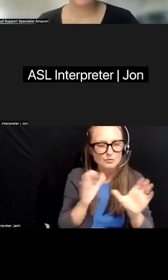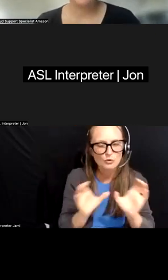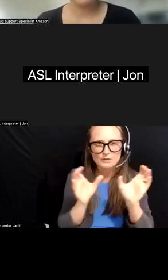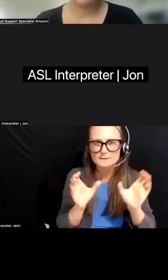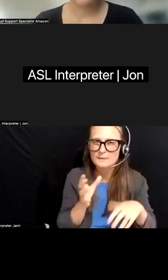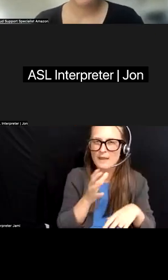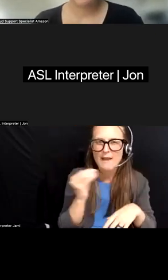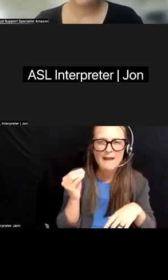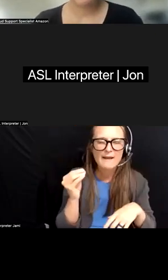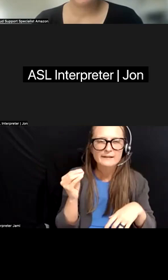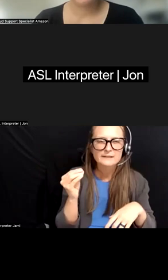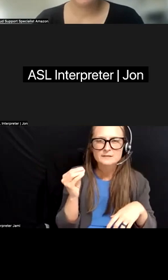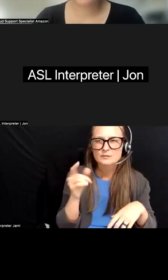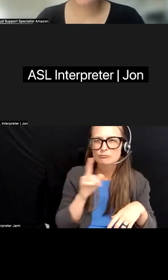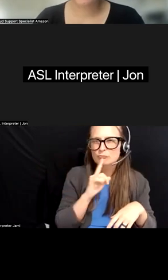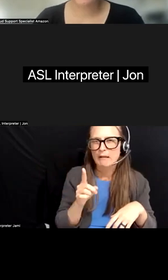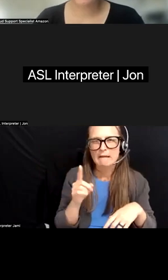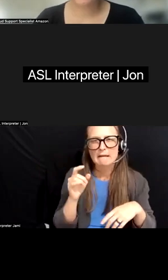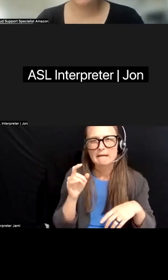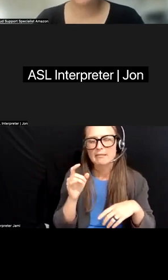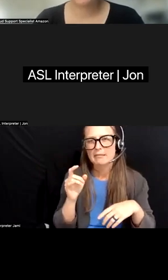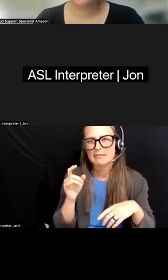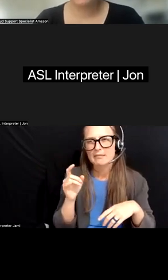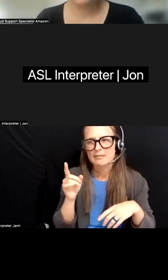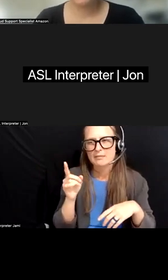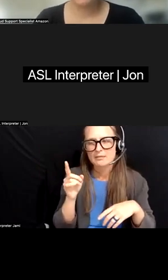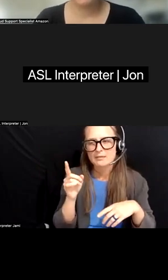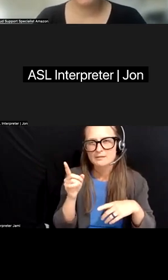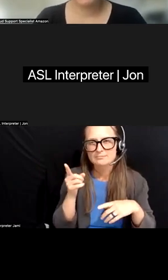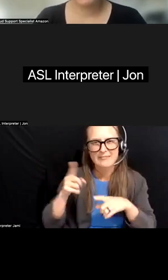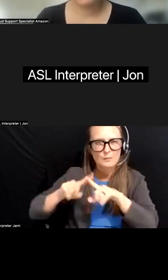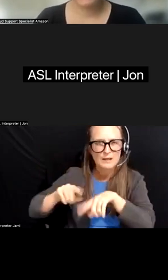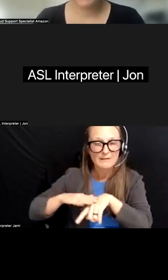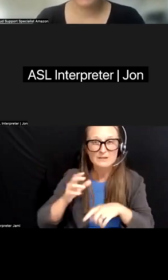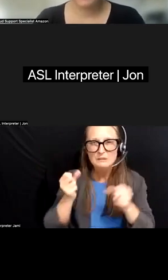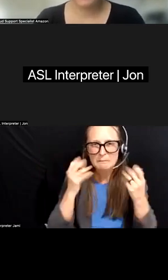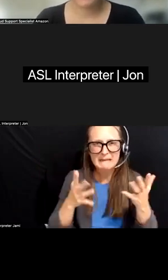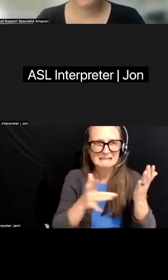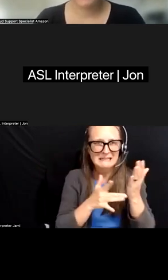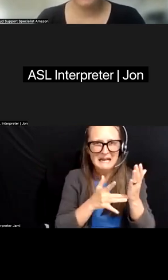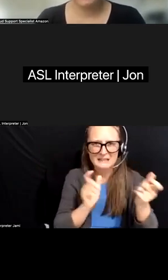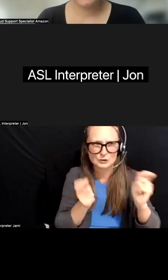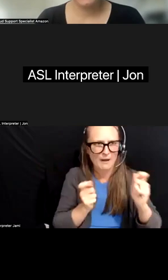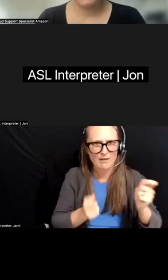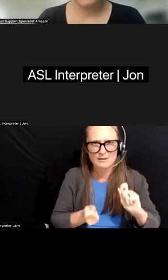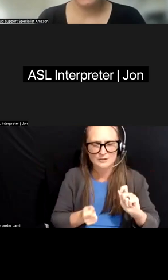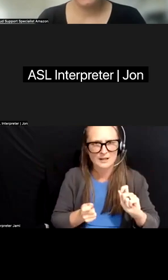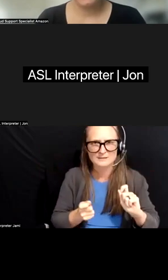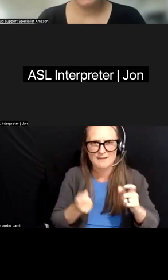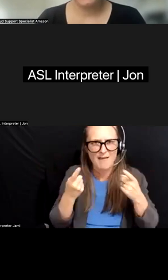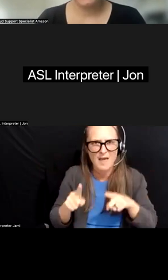just relies on it because there's so many technology changes are happening all the time.